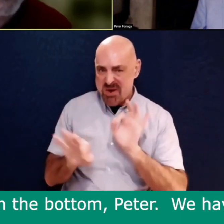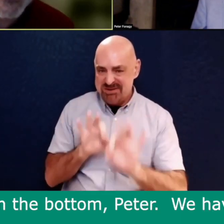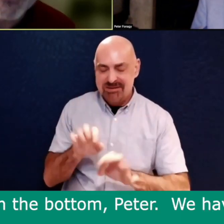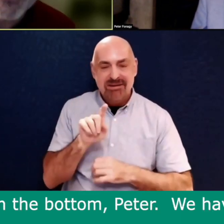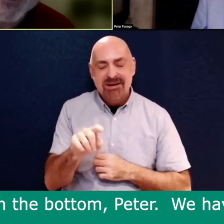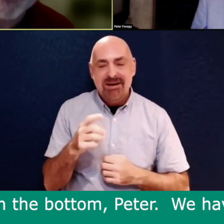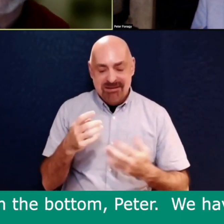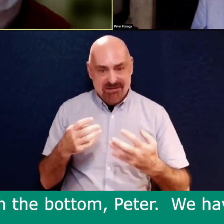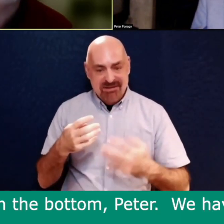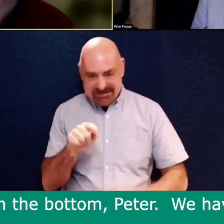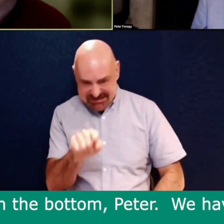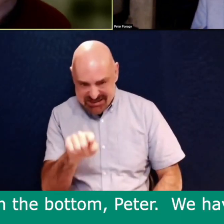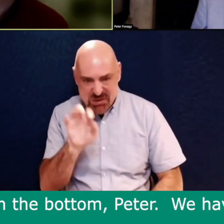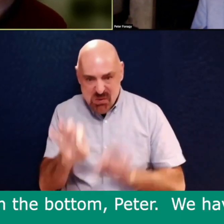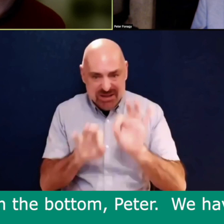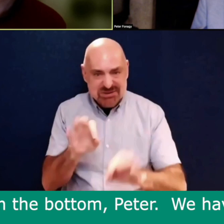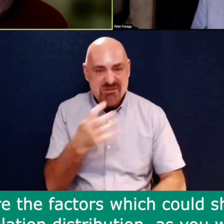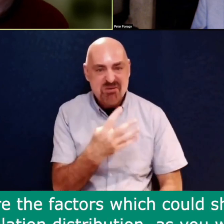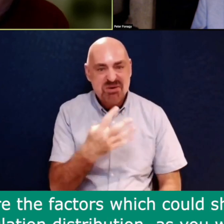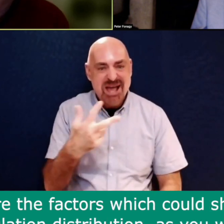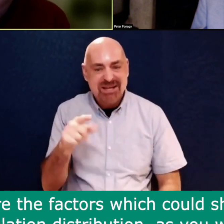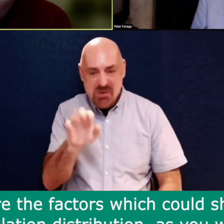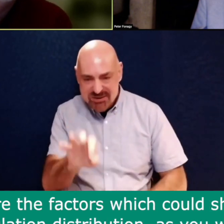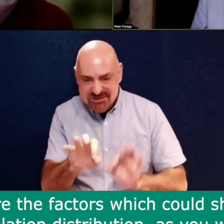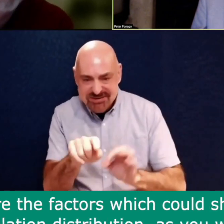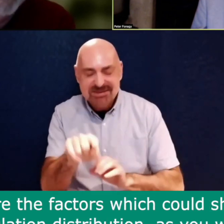48 listed on the bottom, Peter. We haven't got time for those.